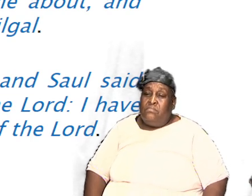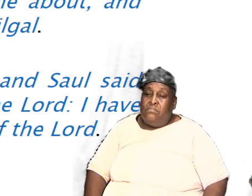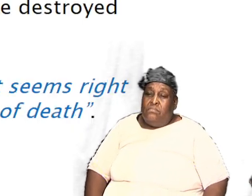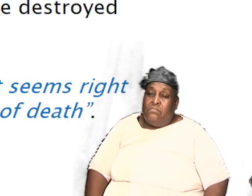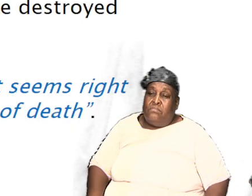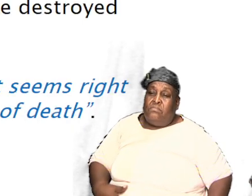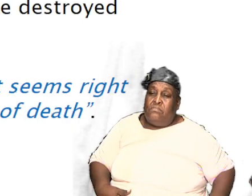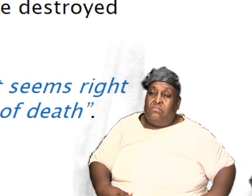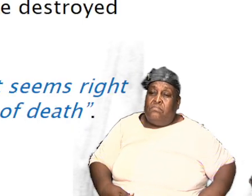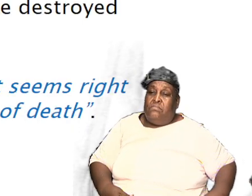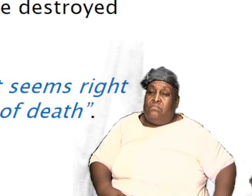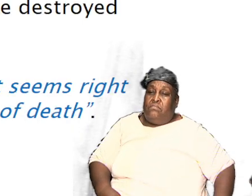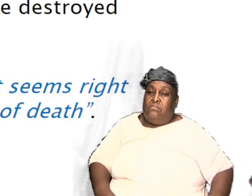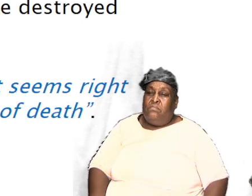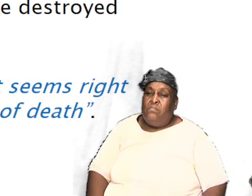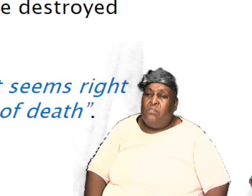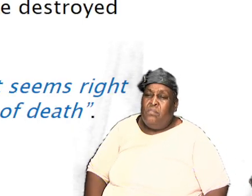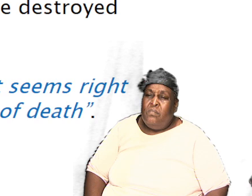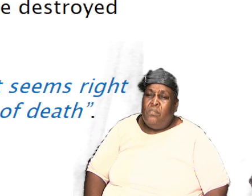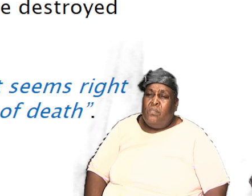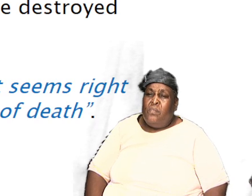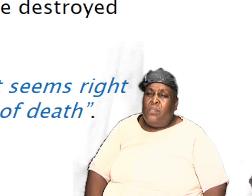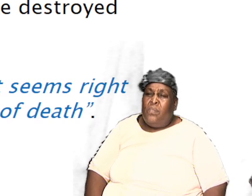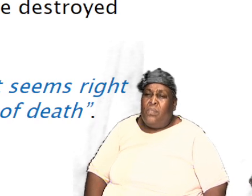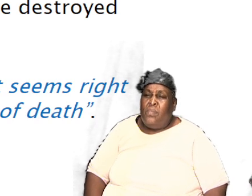Must have been delusional.